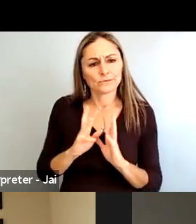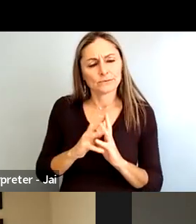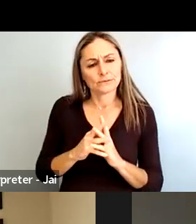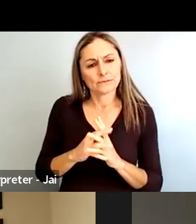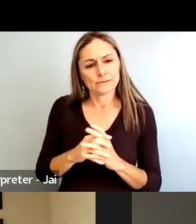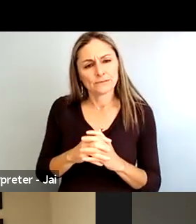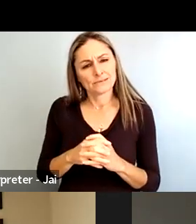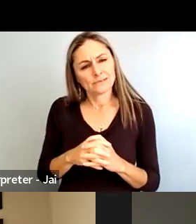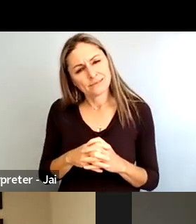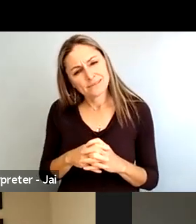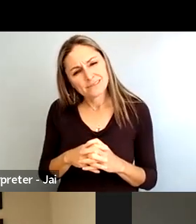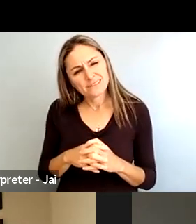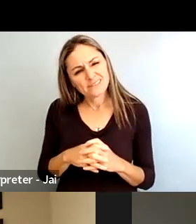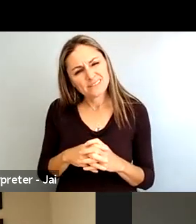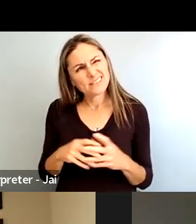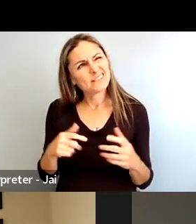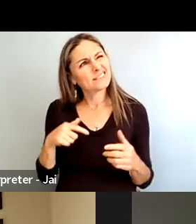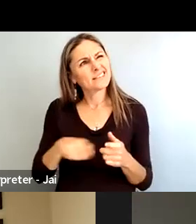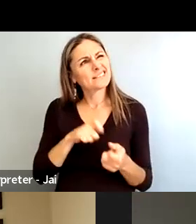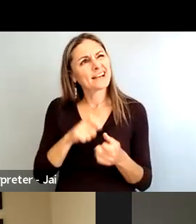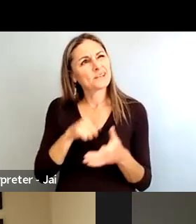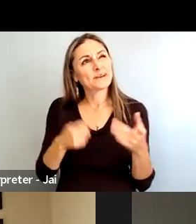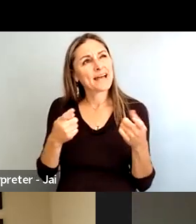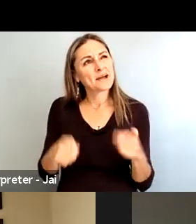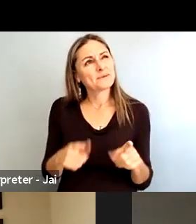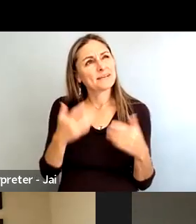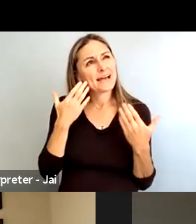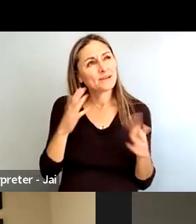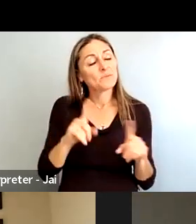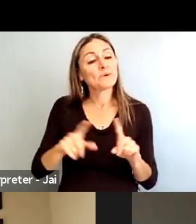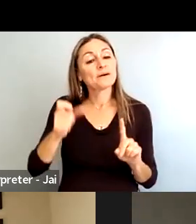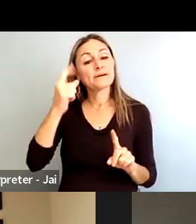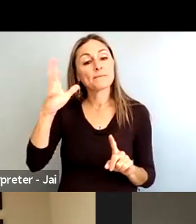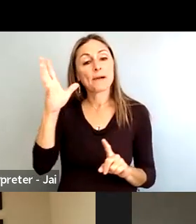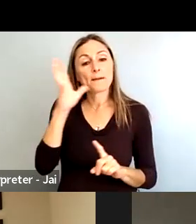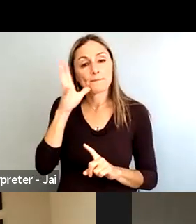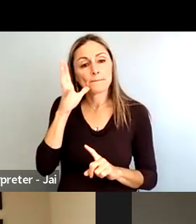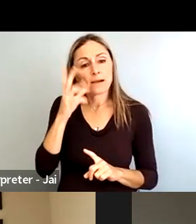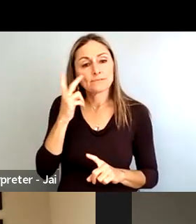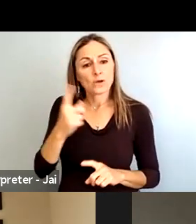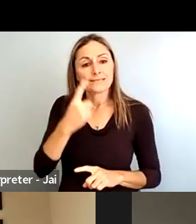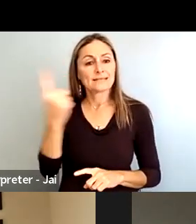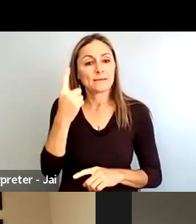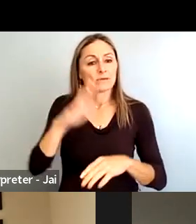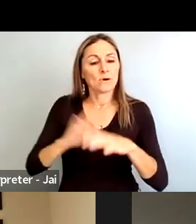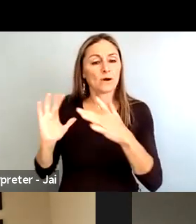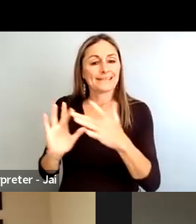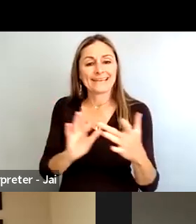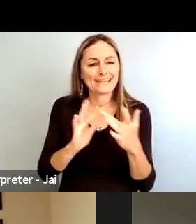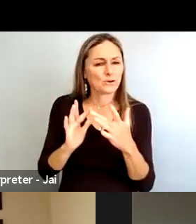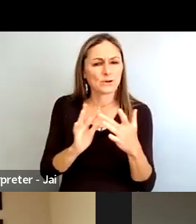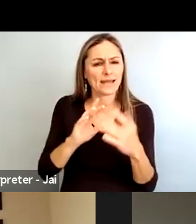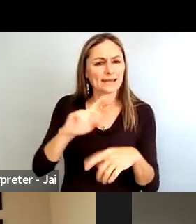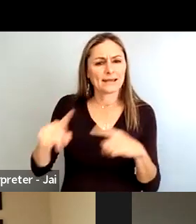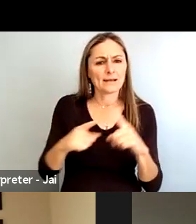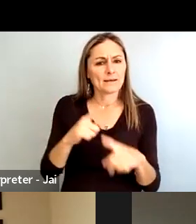if this is exactly what happened, but my mom saw something on the internet about it.